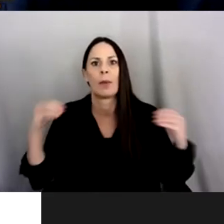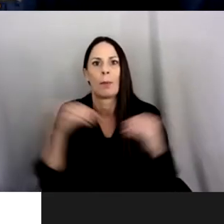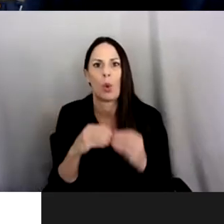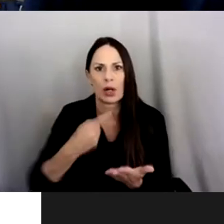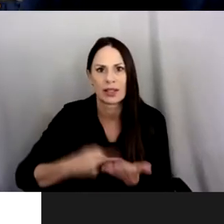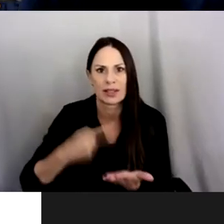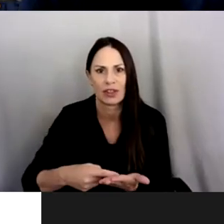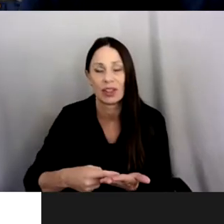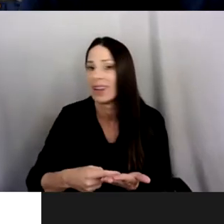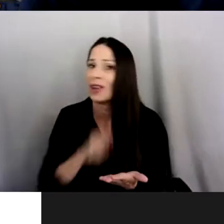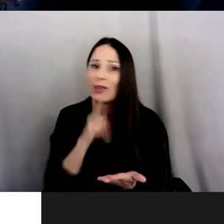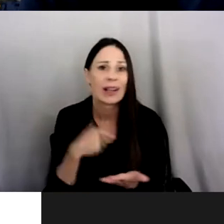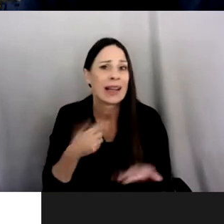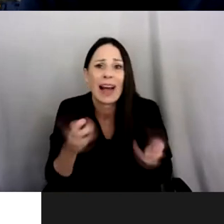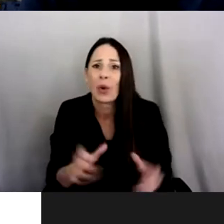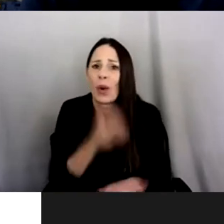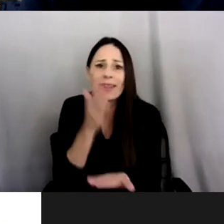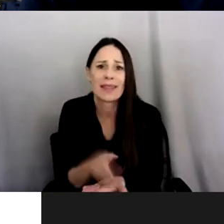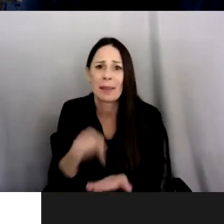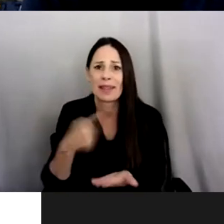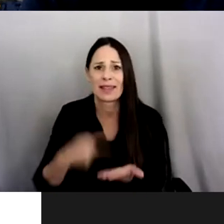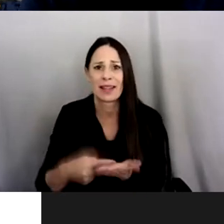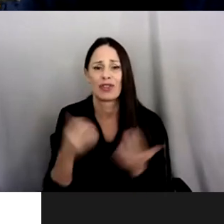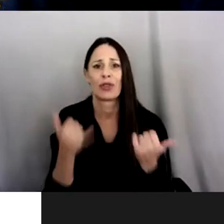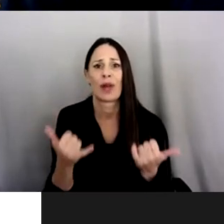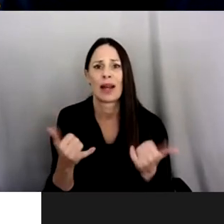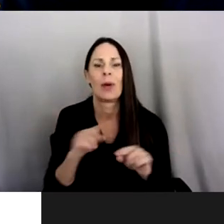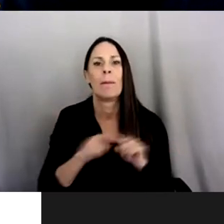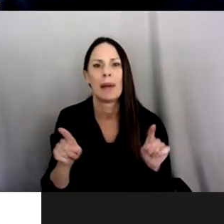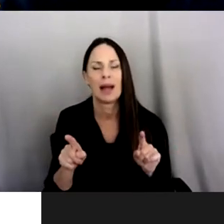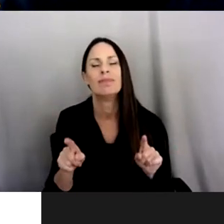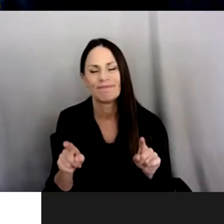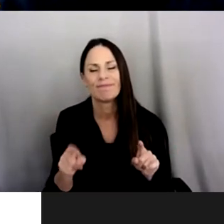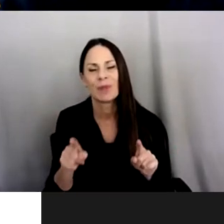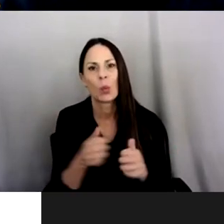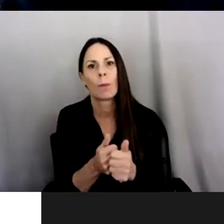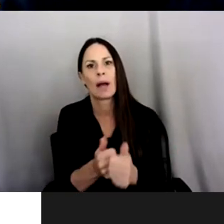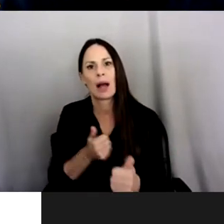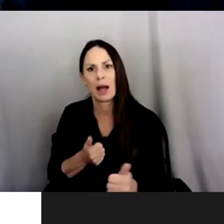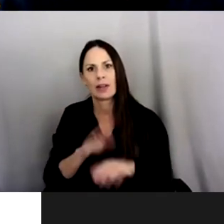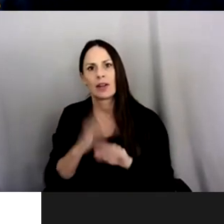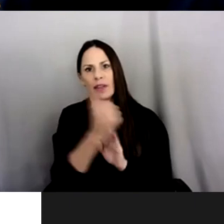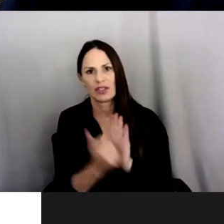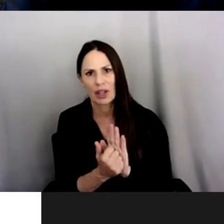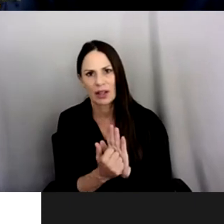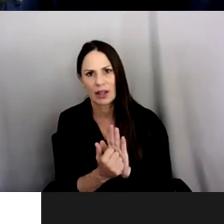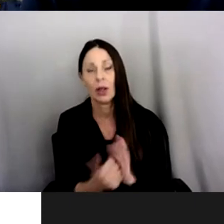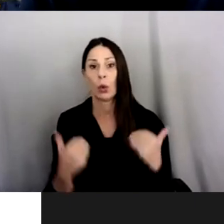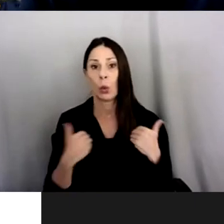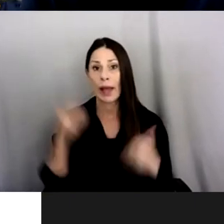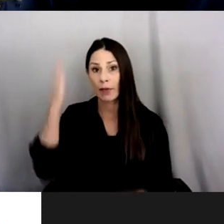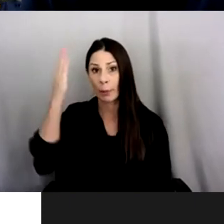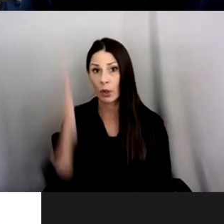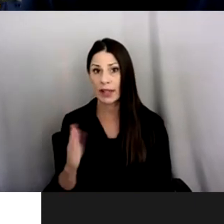want to stop this discussion right now, but we are behind on the agenda. We do have a presenter starting at